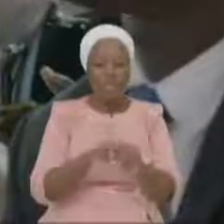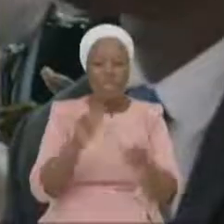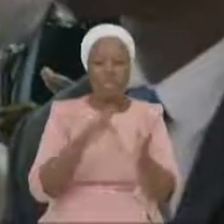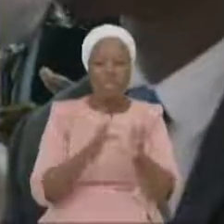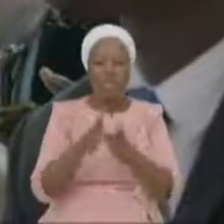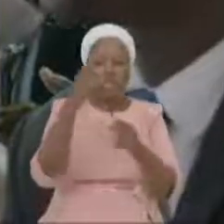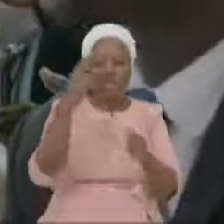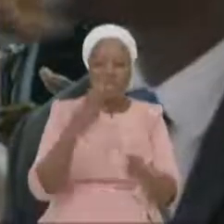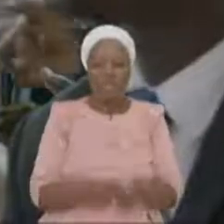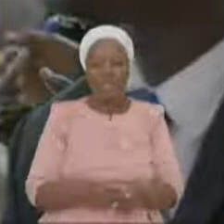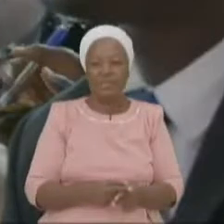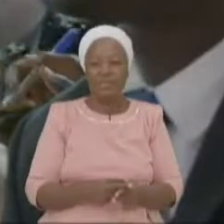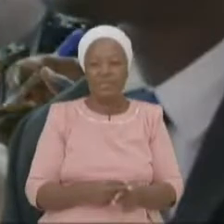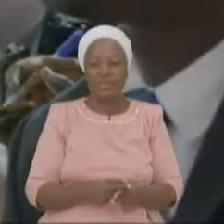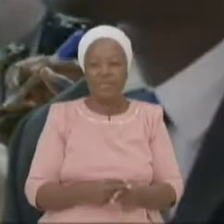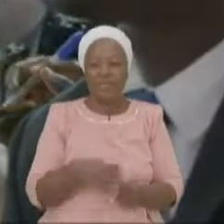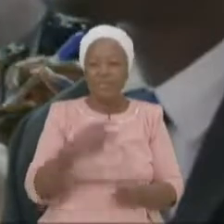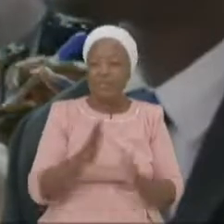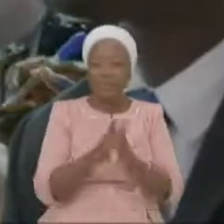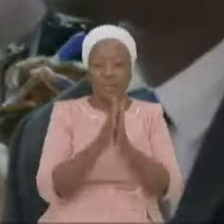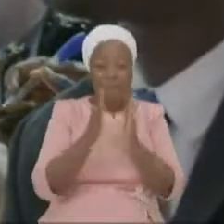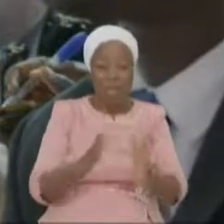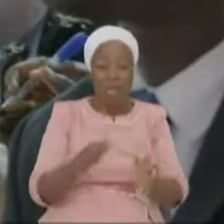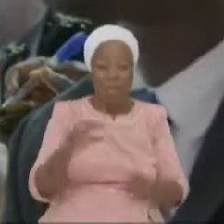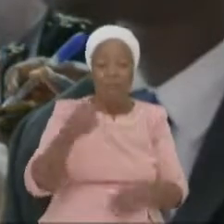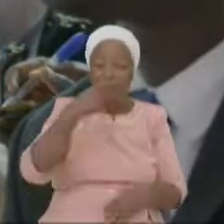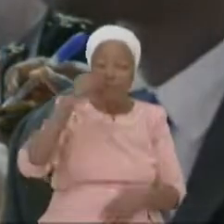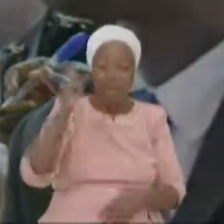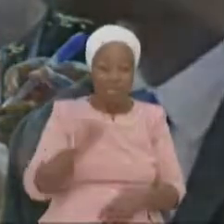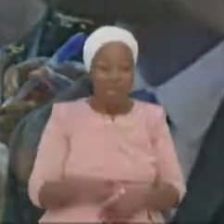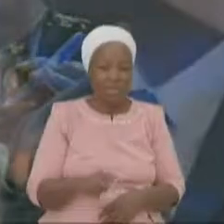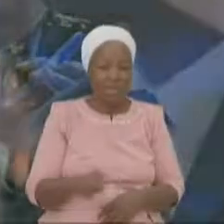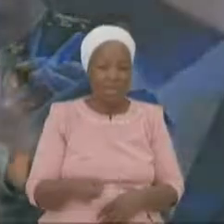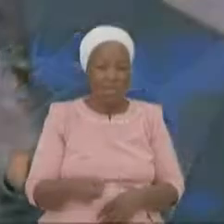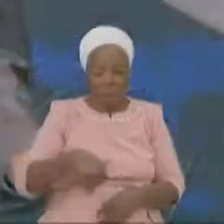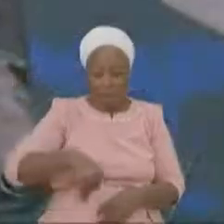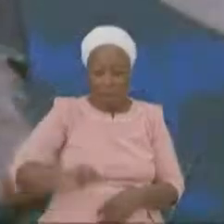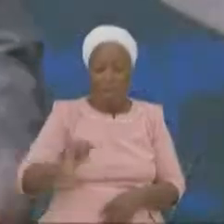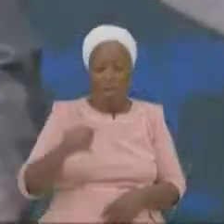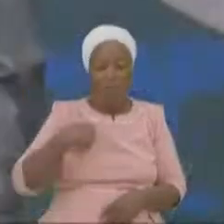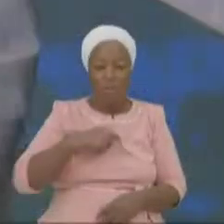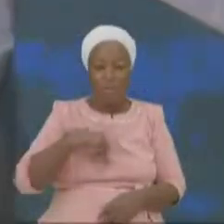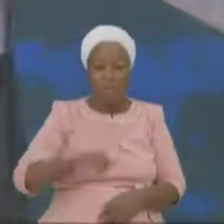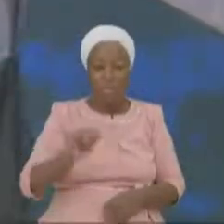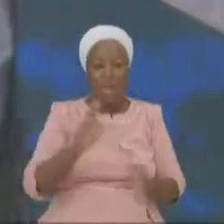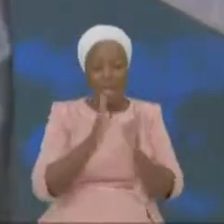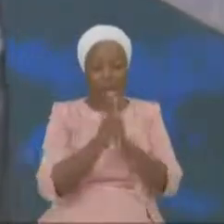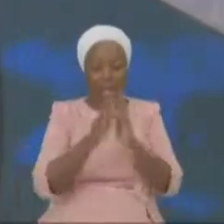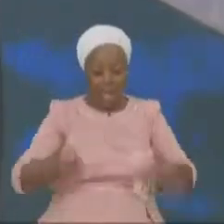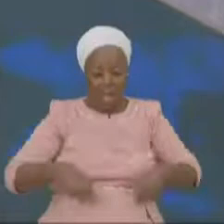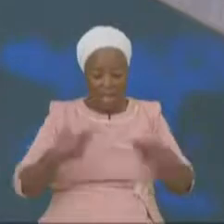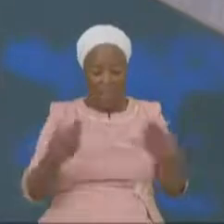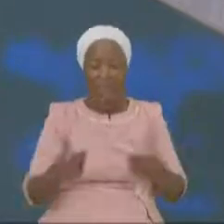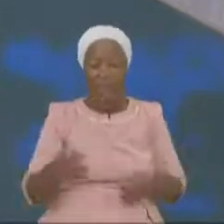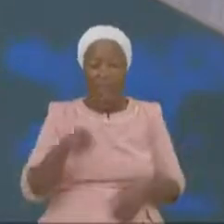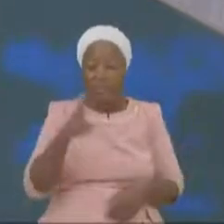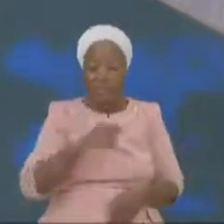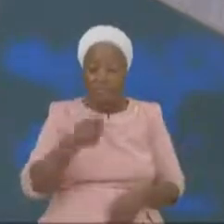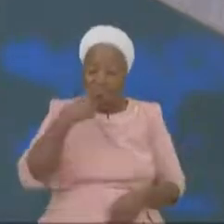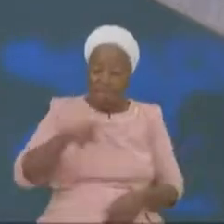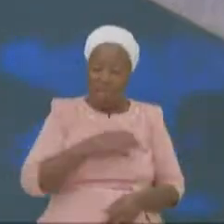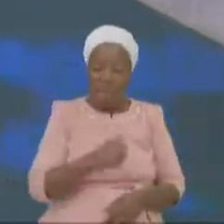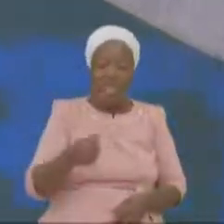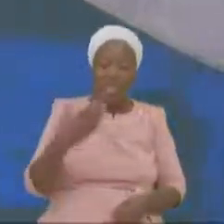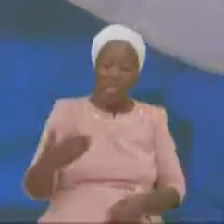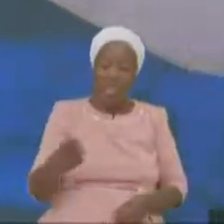name. The prayer of decree. While we're still alive, thou shalt decree a thing, and it shall